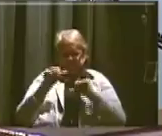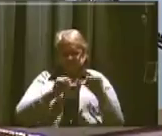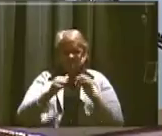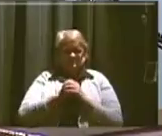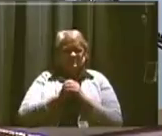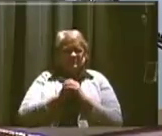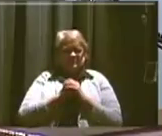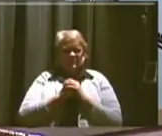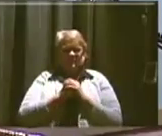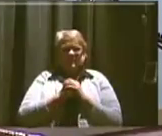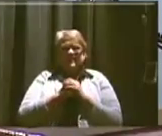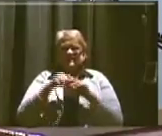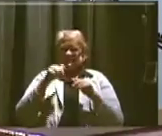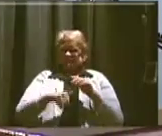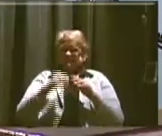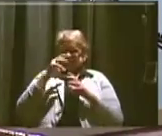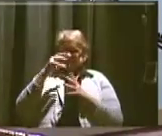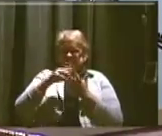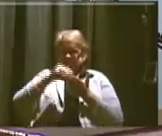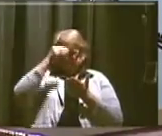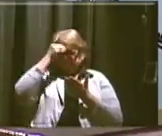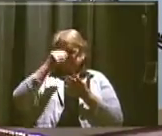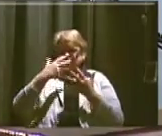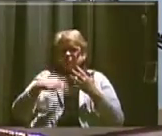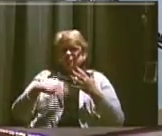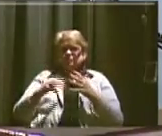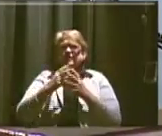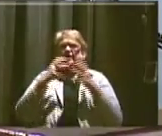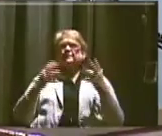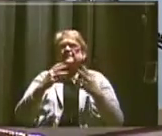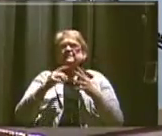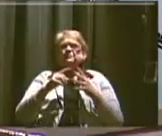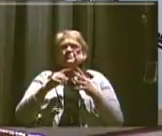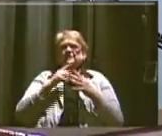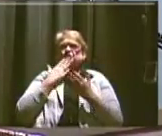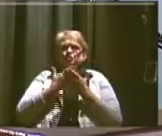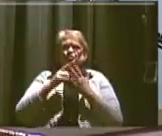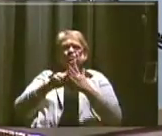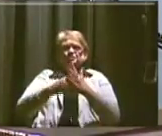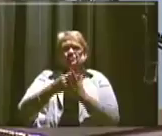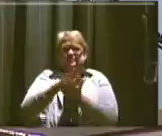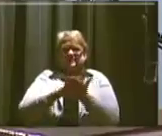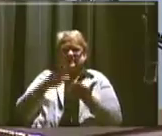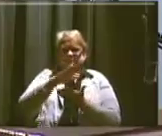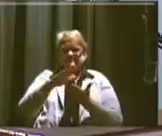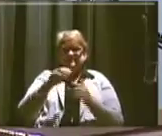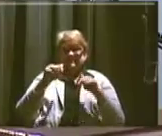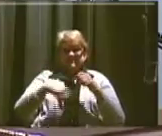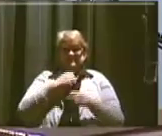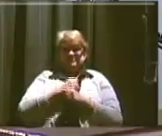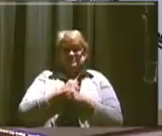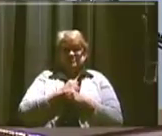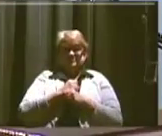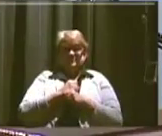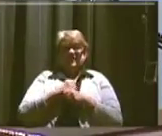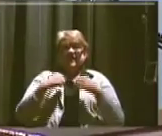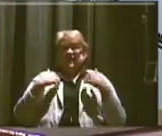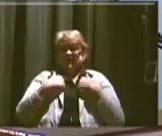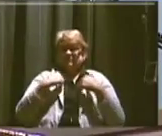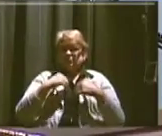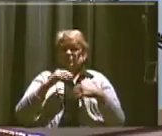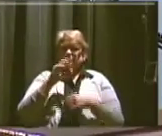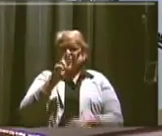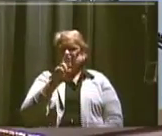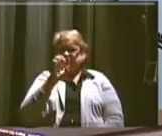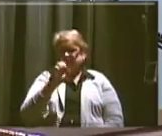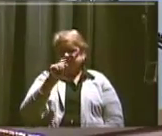help me get a head start in college. For example, this year we've learned about veterinary restraint for all the animals that'll come